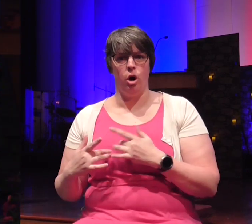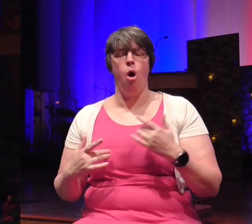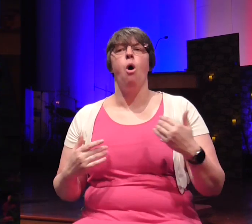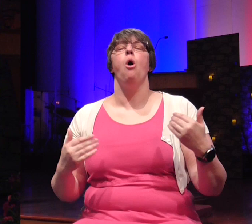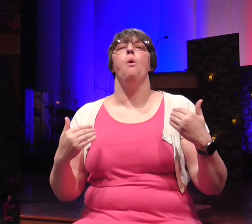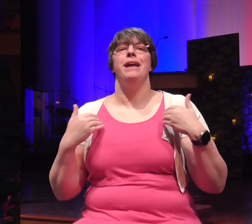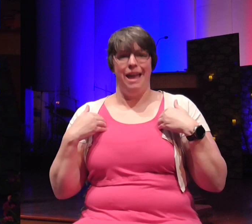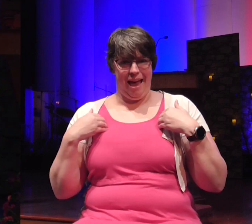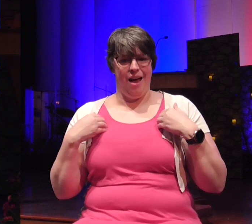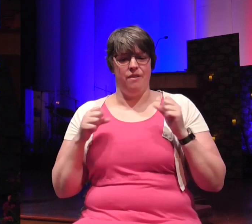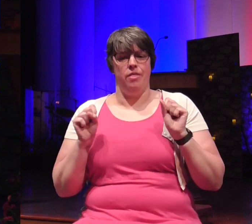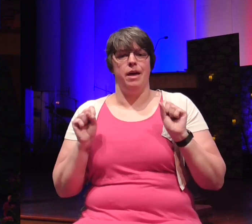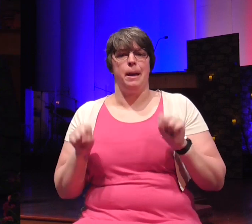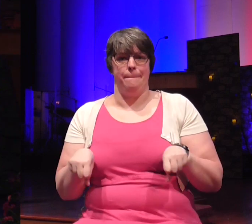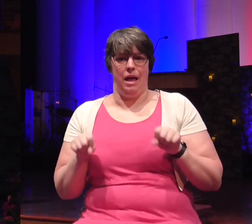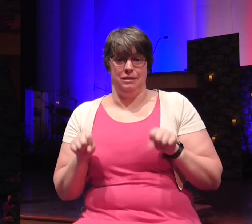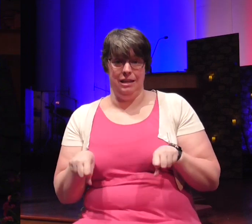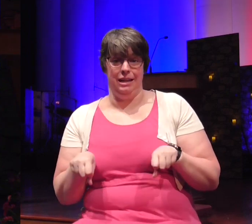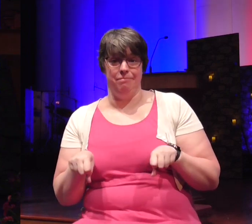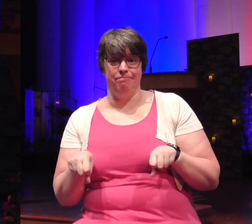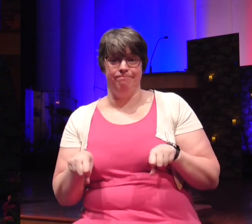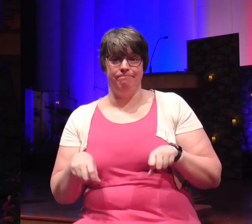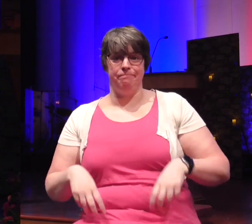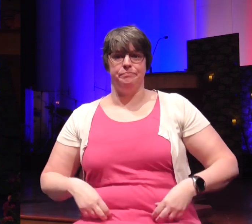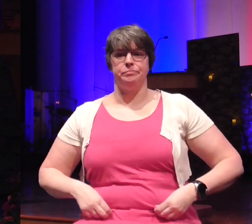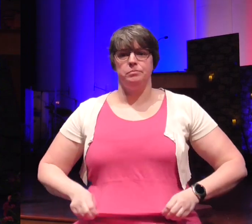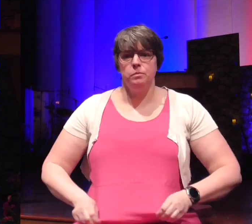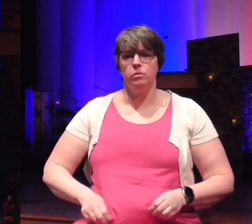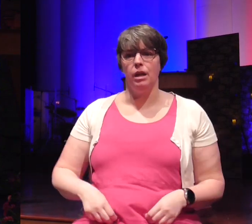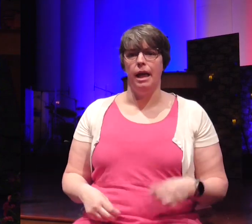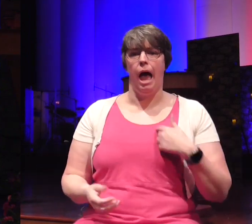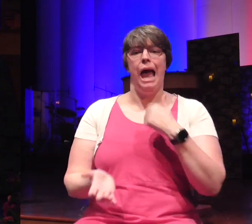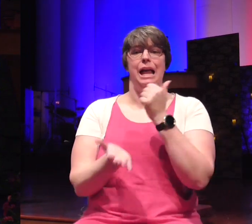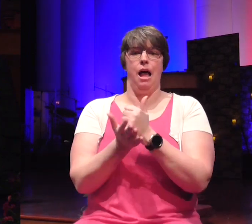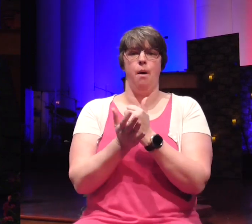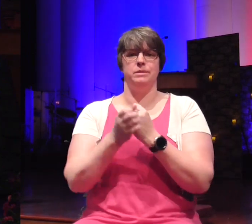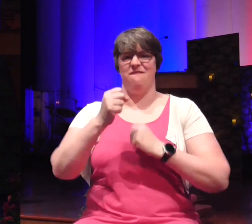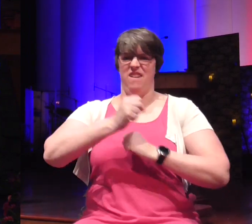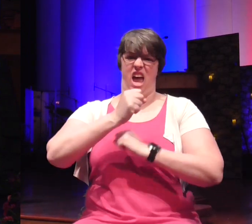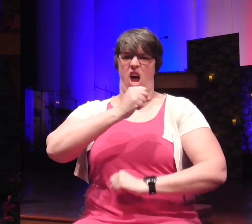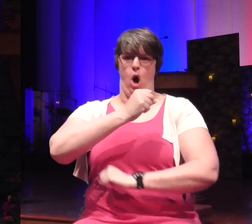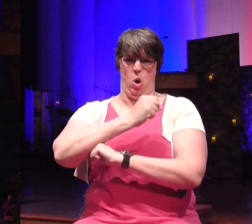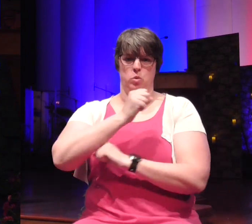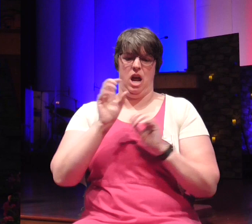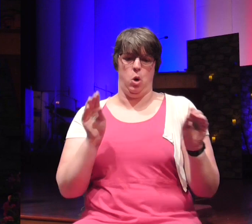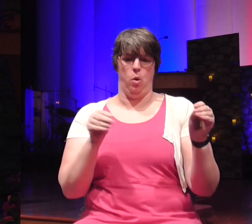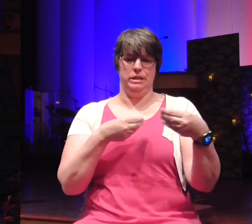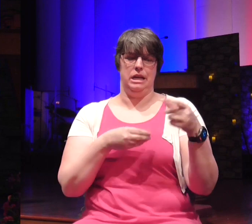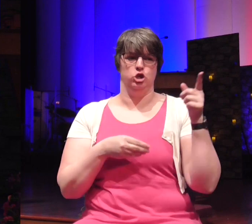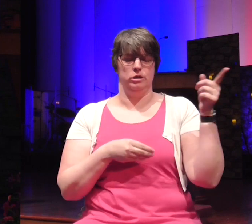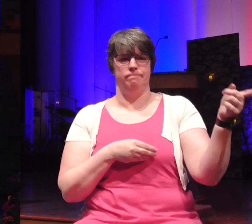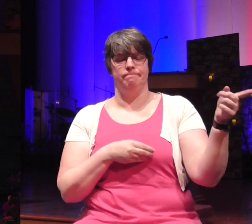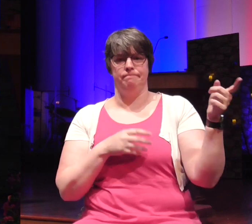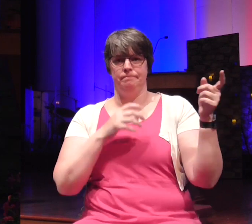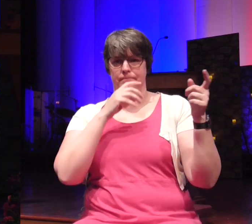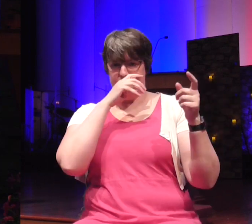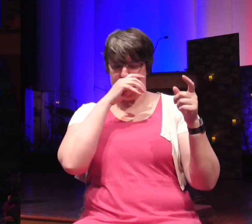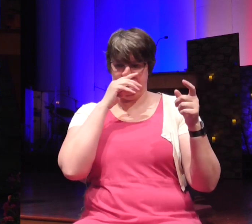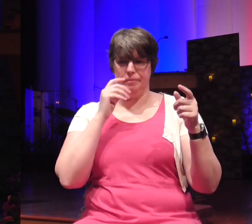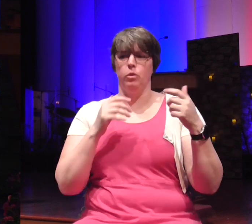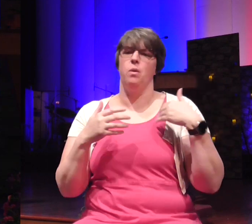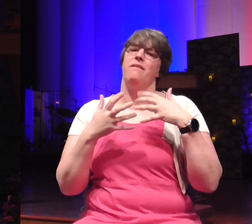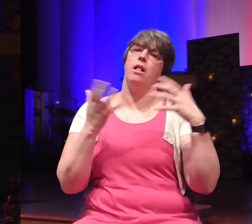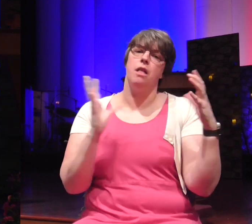to do just that. An organization I helped found quite a while ago called the Association for Global New Thought. We had a